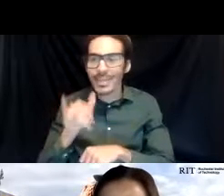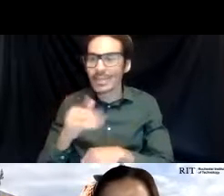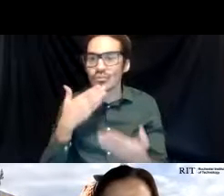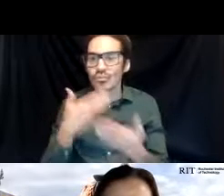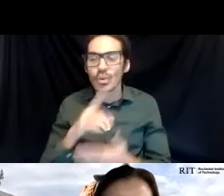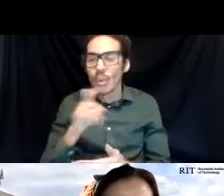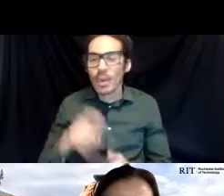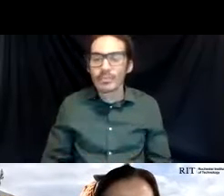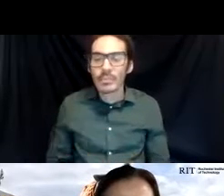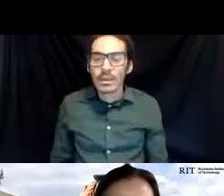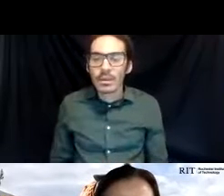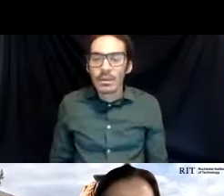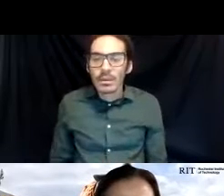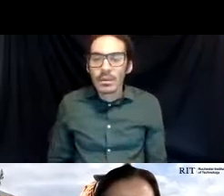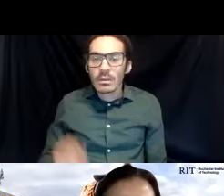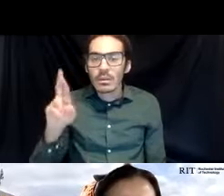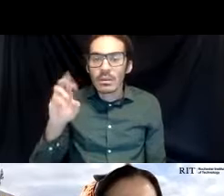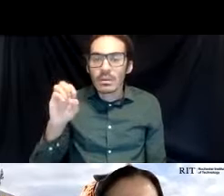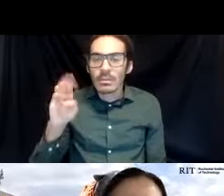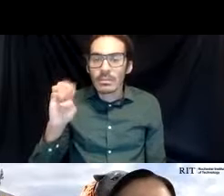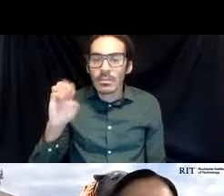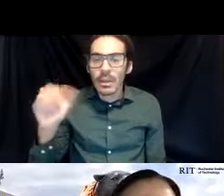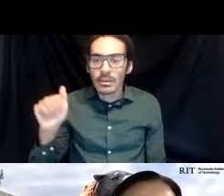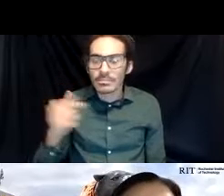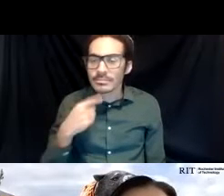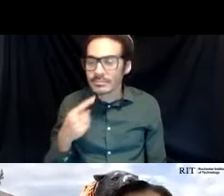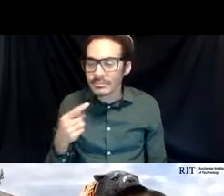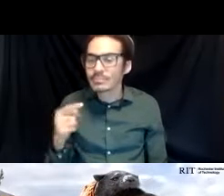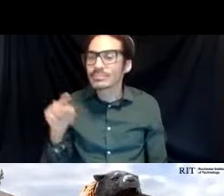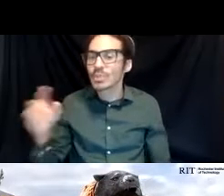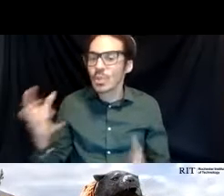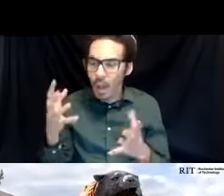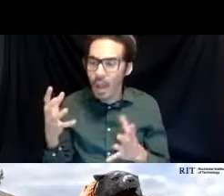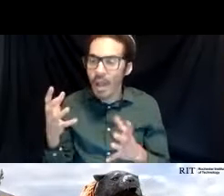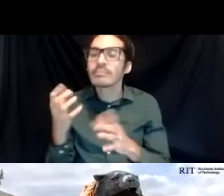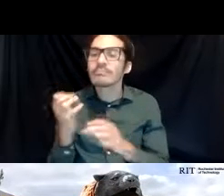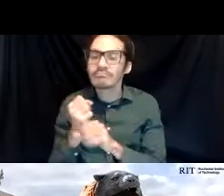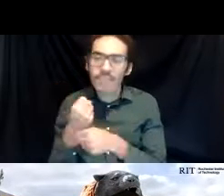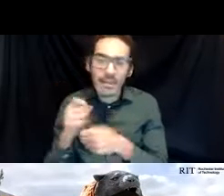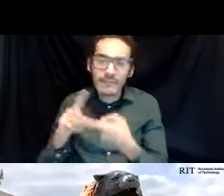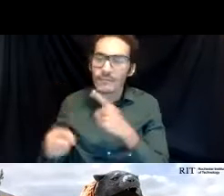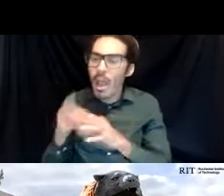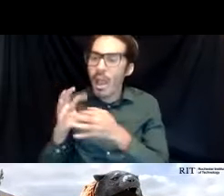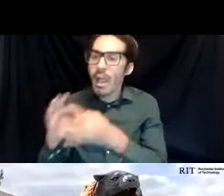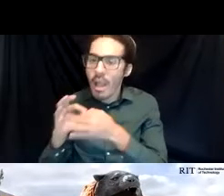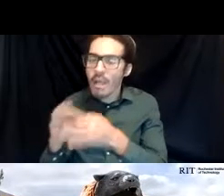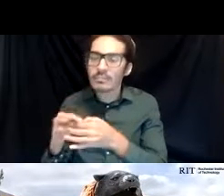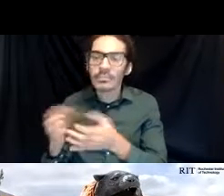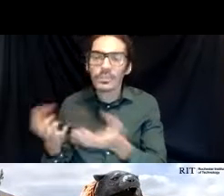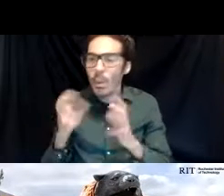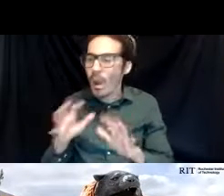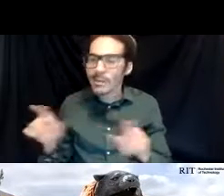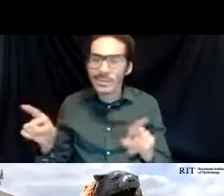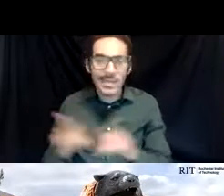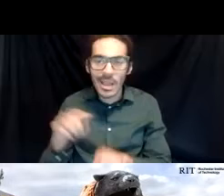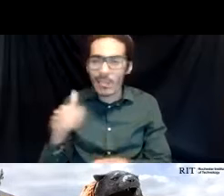I think, Storm, what you want is to make friendships and have relationships. You don't want to become like everybody else around